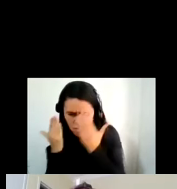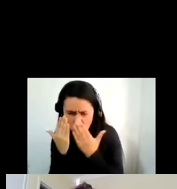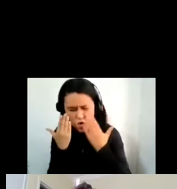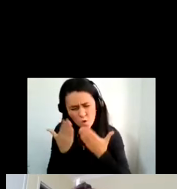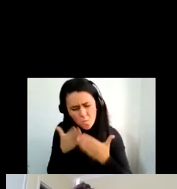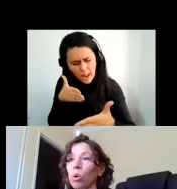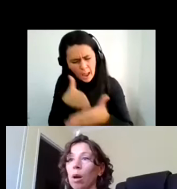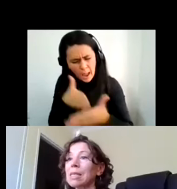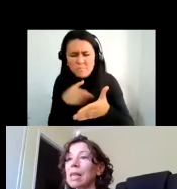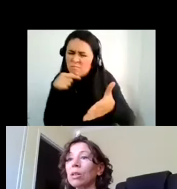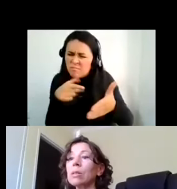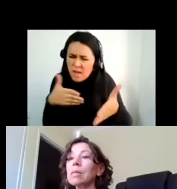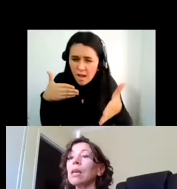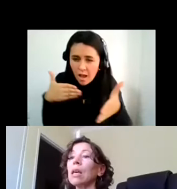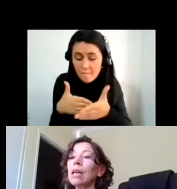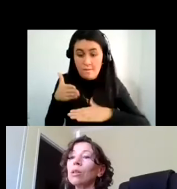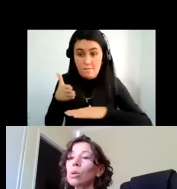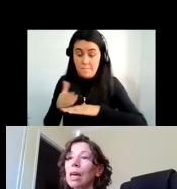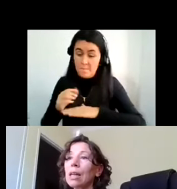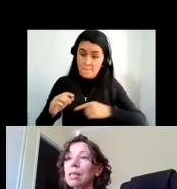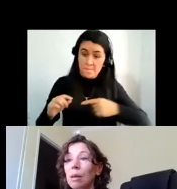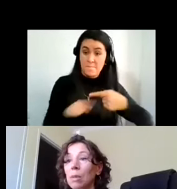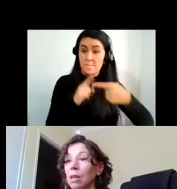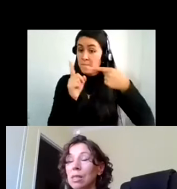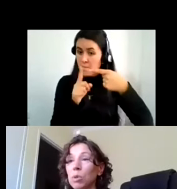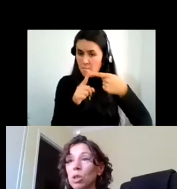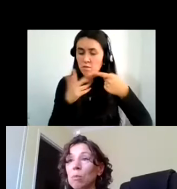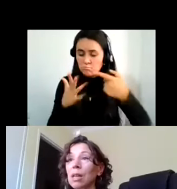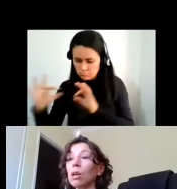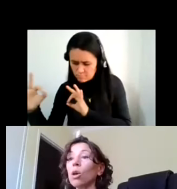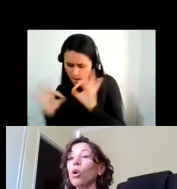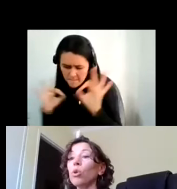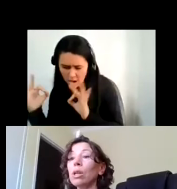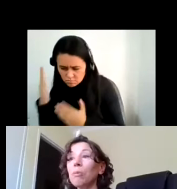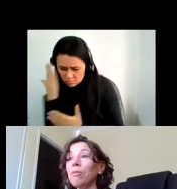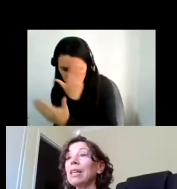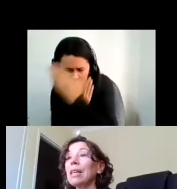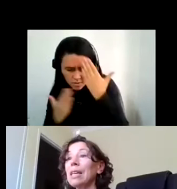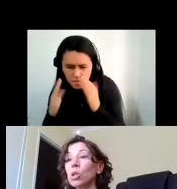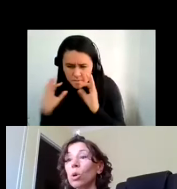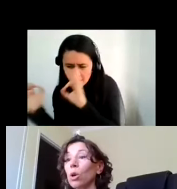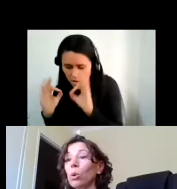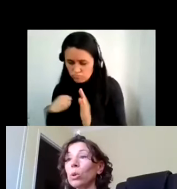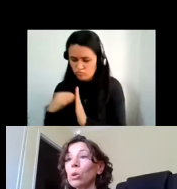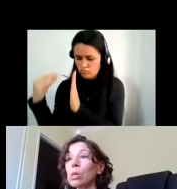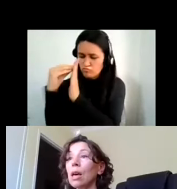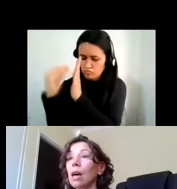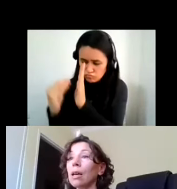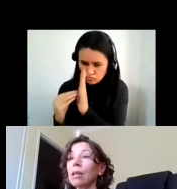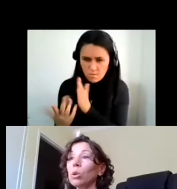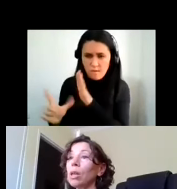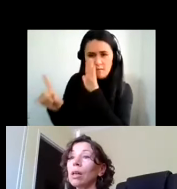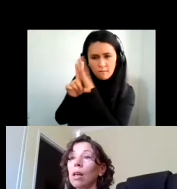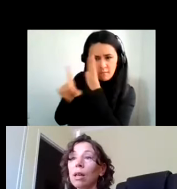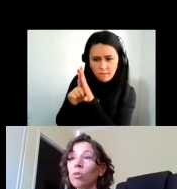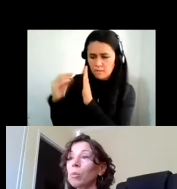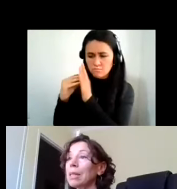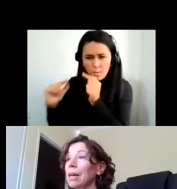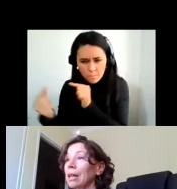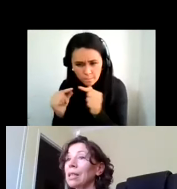alignment with the policy programming cycles. It looks at an inception meeting for convening key stakeholders,